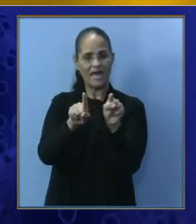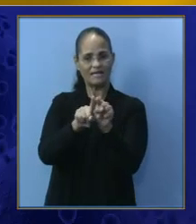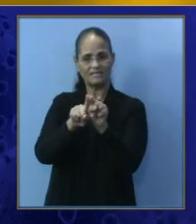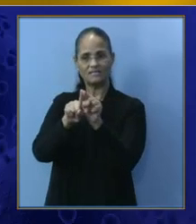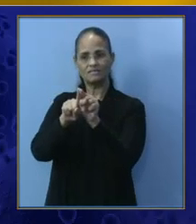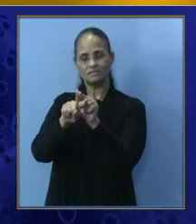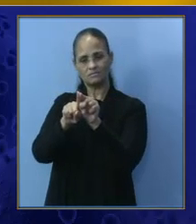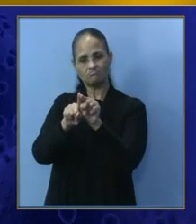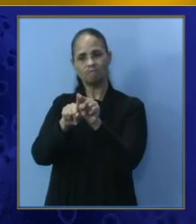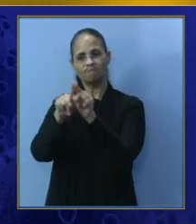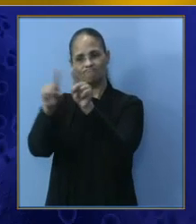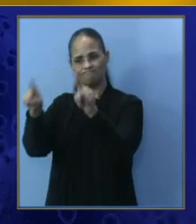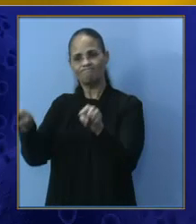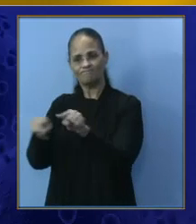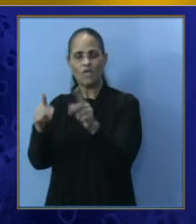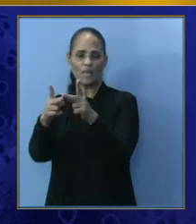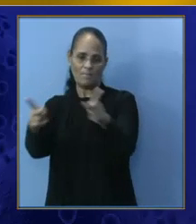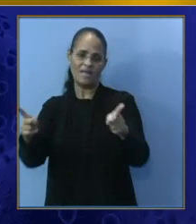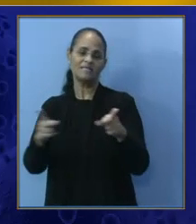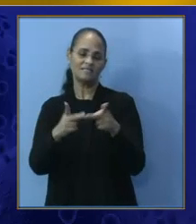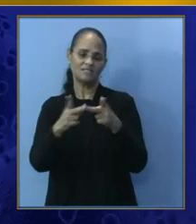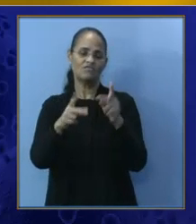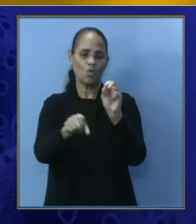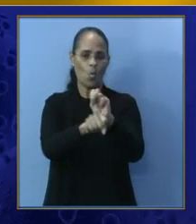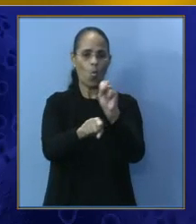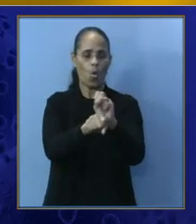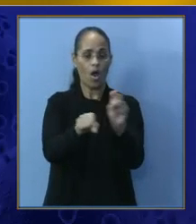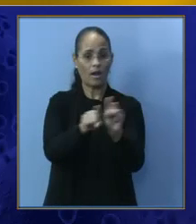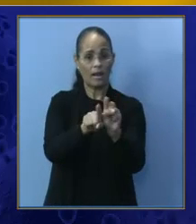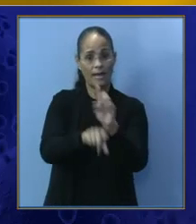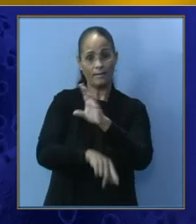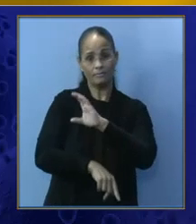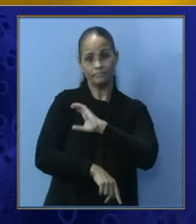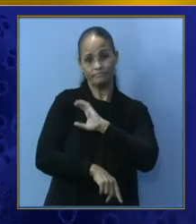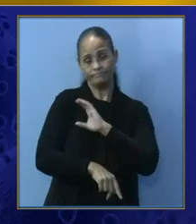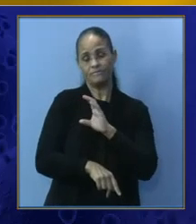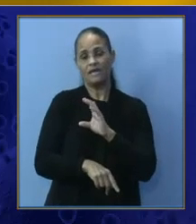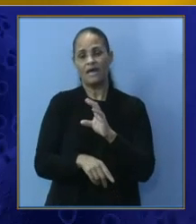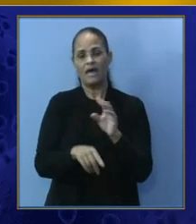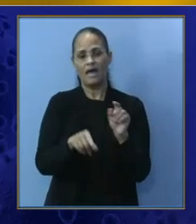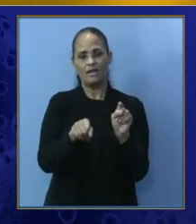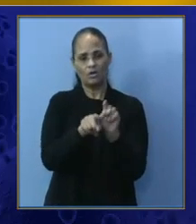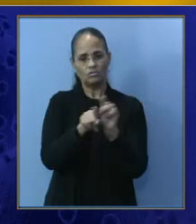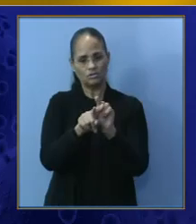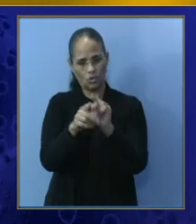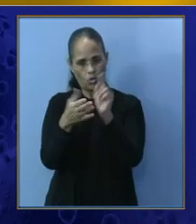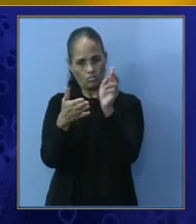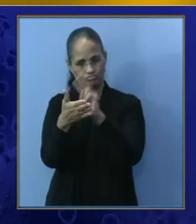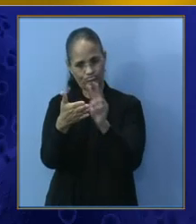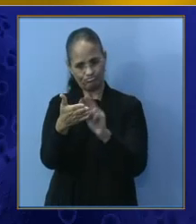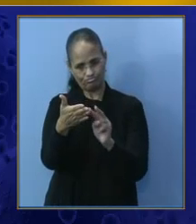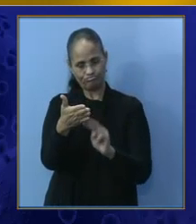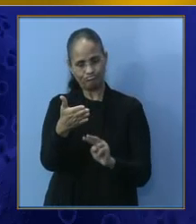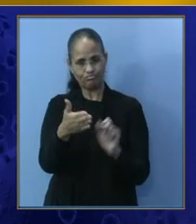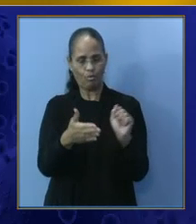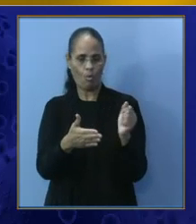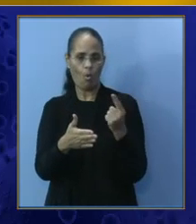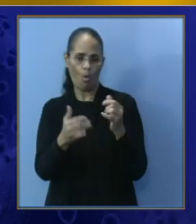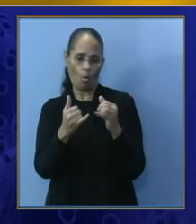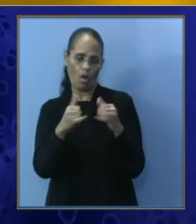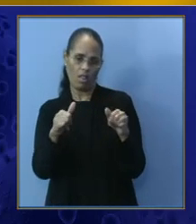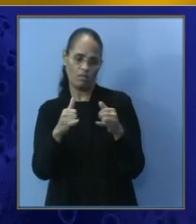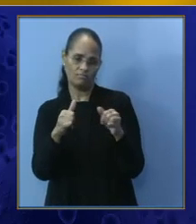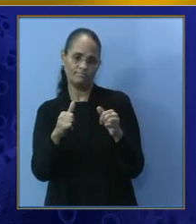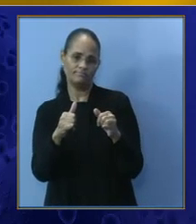of employment, for example, the Bermuda Police Service. As we tackle the backlog of registrations received online or those emails